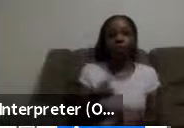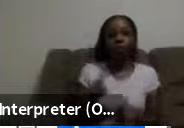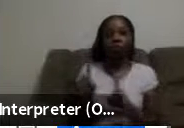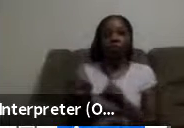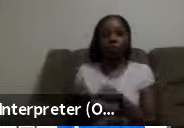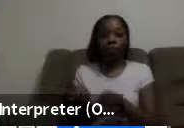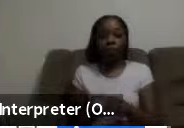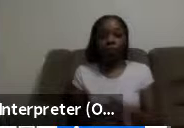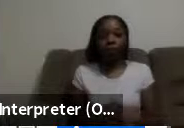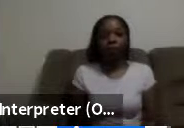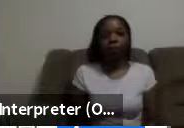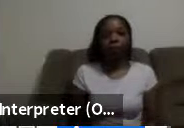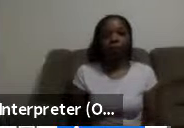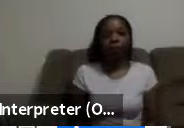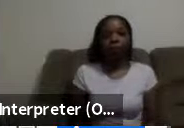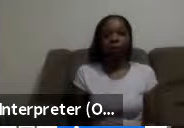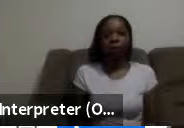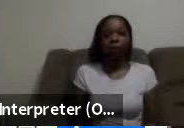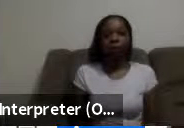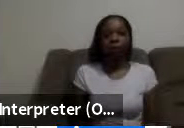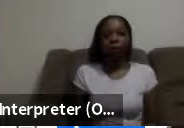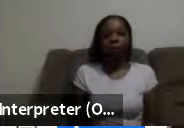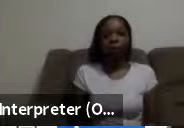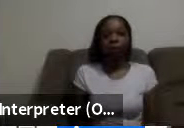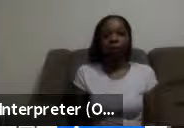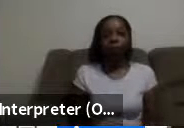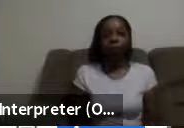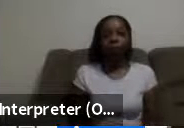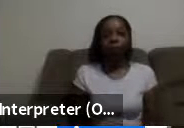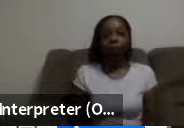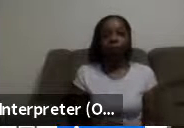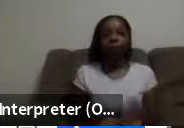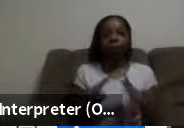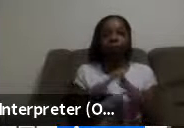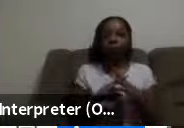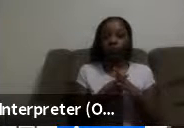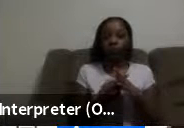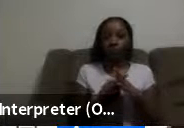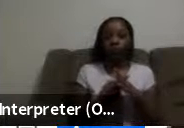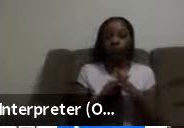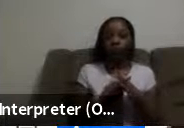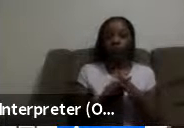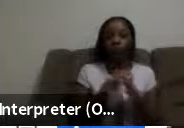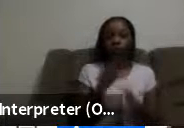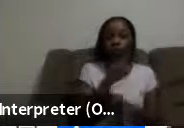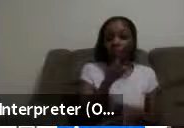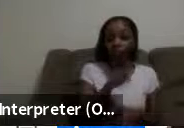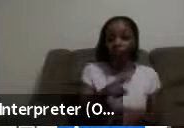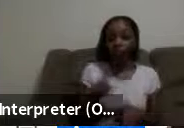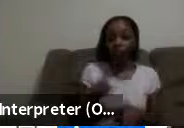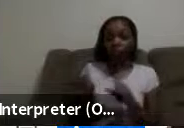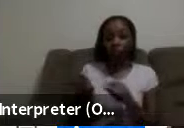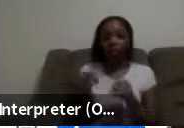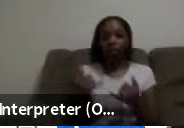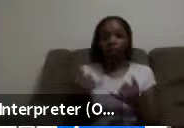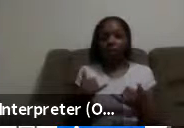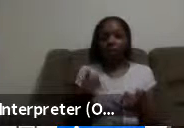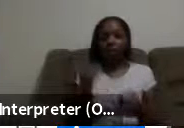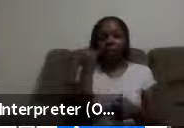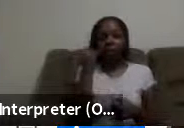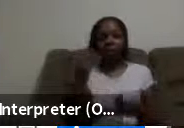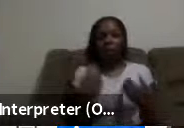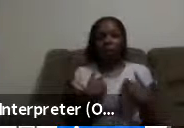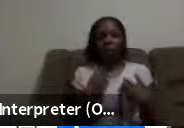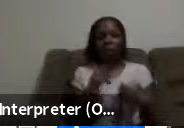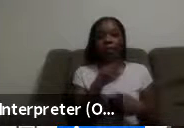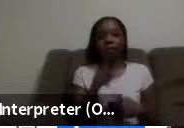Motion to Wait. move to Q&A. Thank you. Okay, we'll start a period of Q&A. If you have a question, please put an